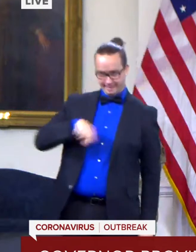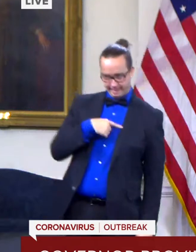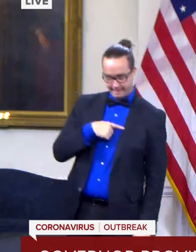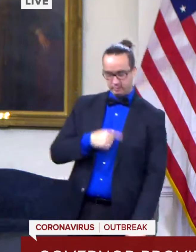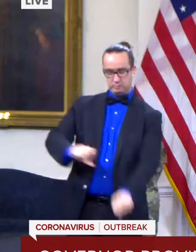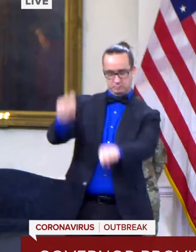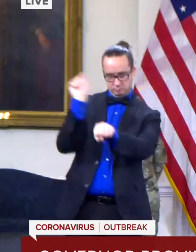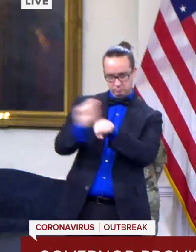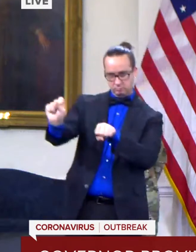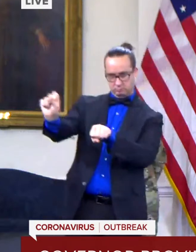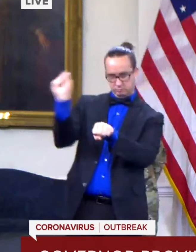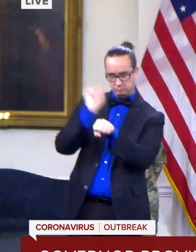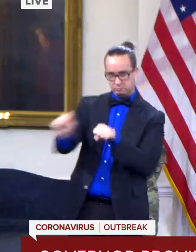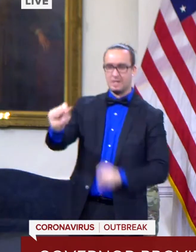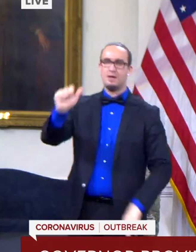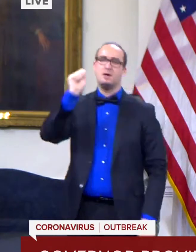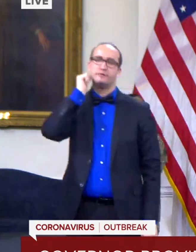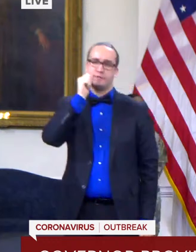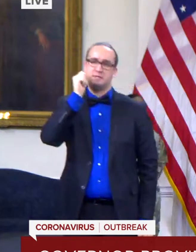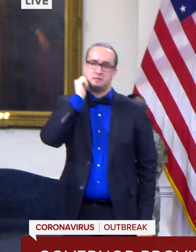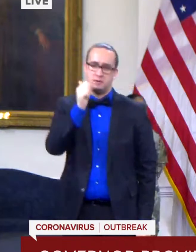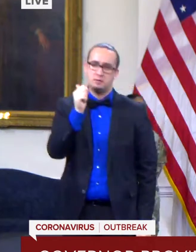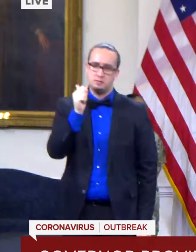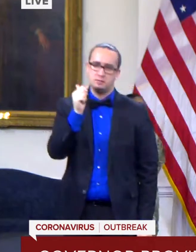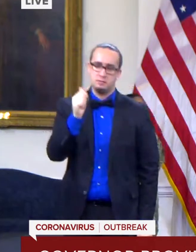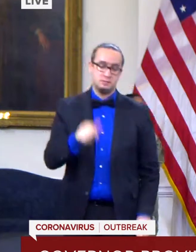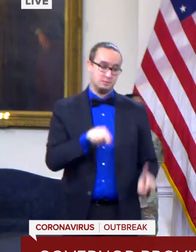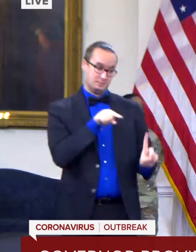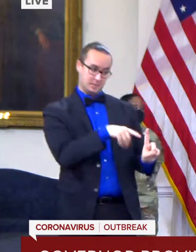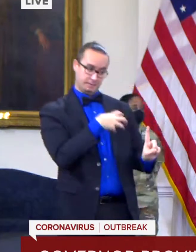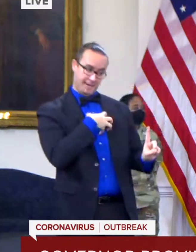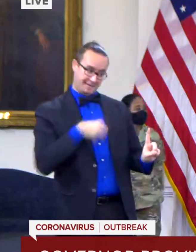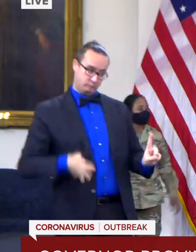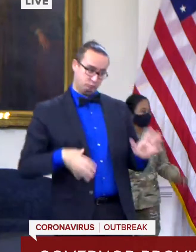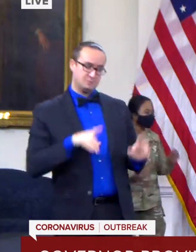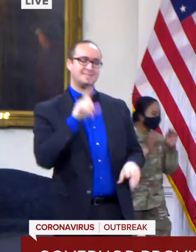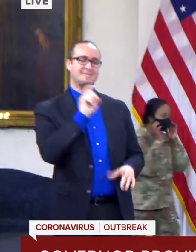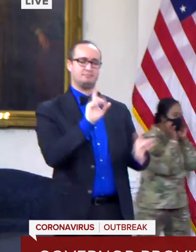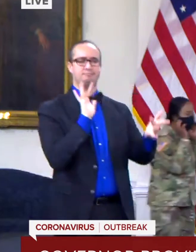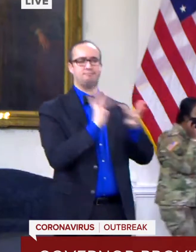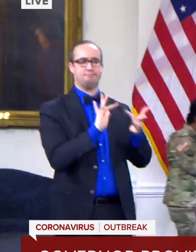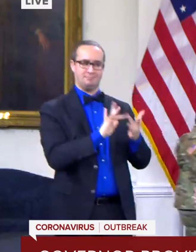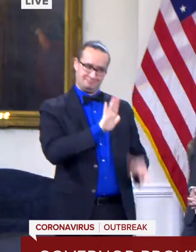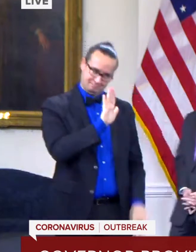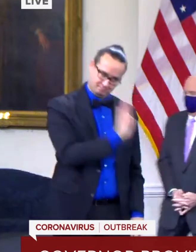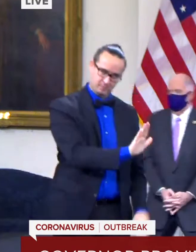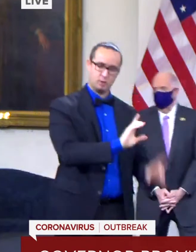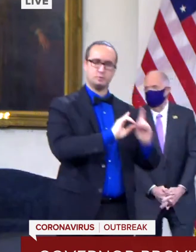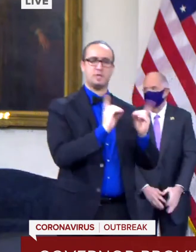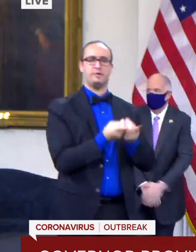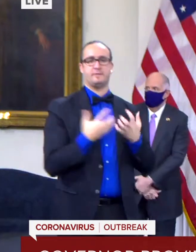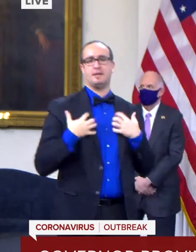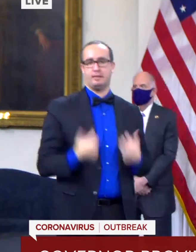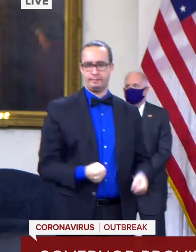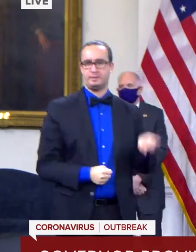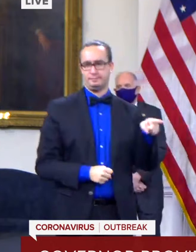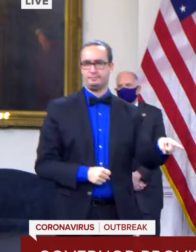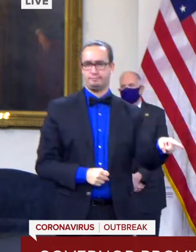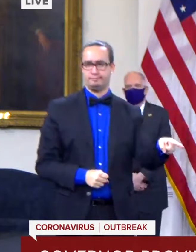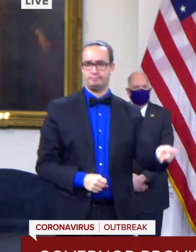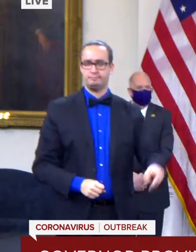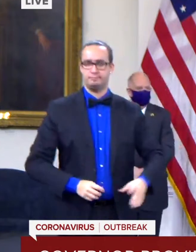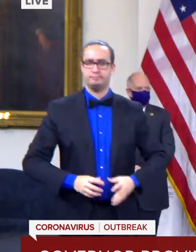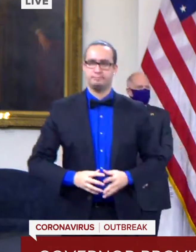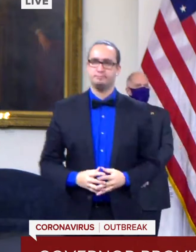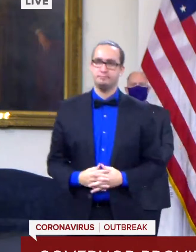Thank you. Question for the gentleman. Oh, yeah, General. She's got all the good answers.